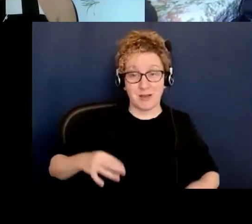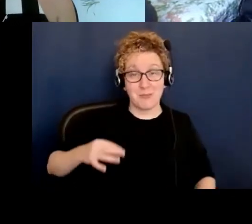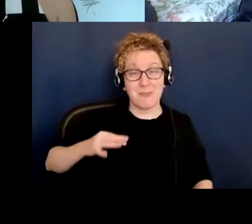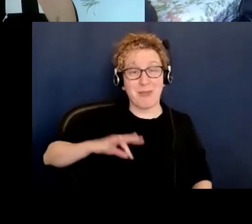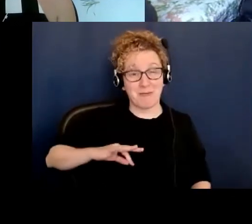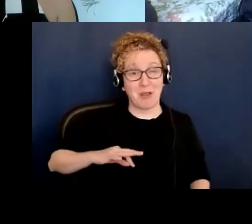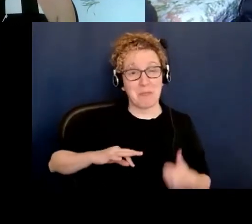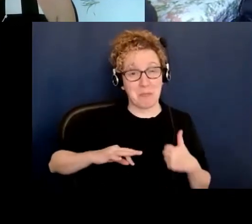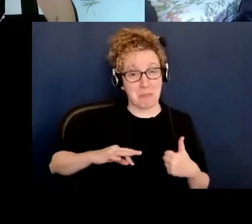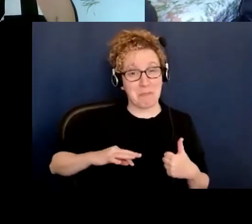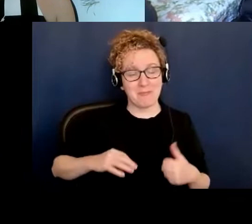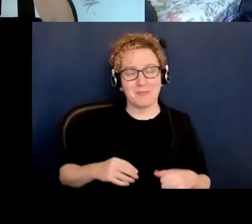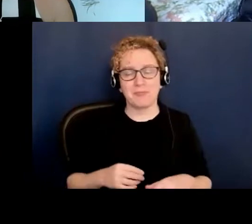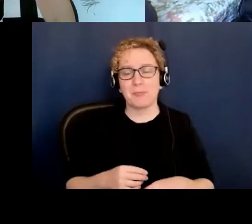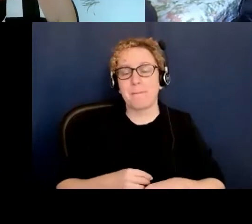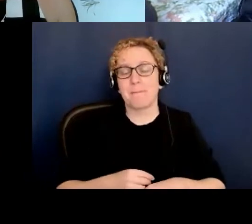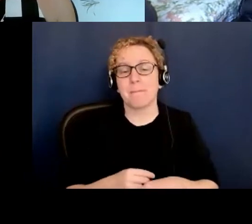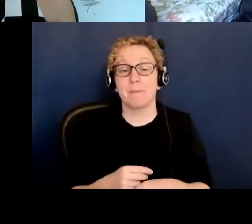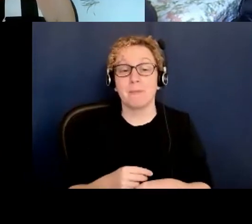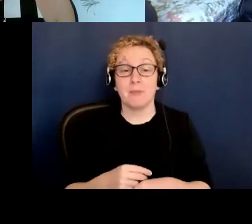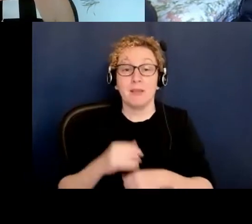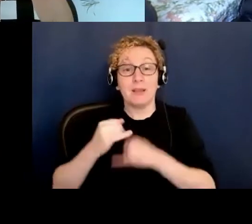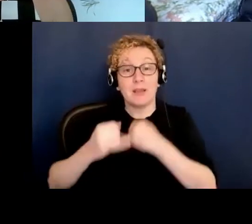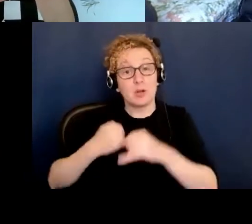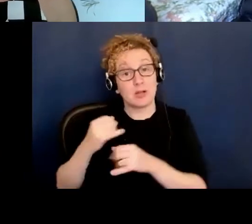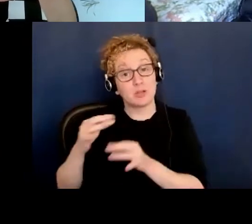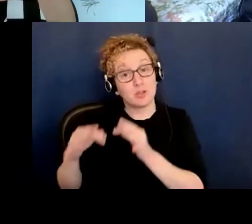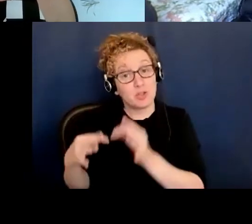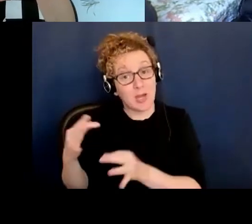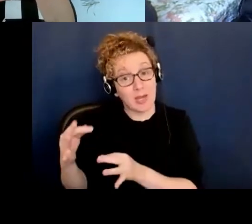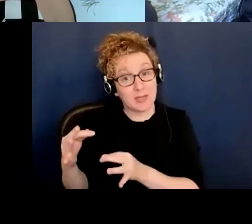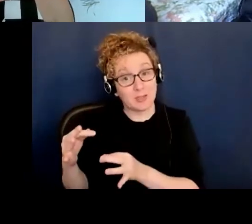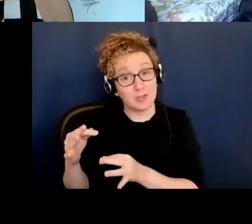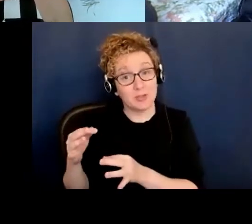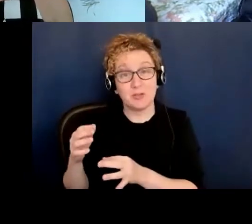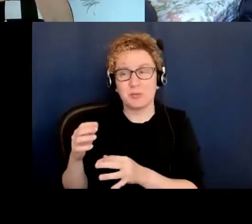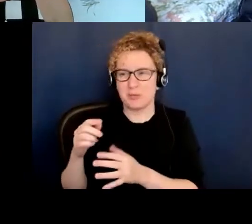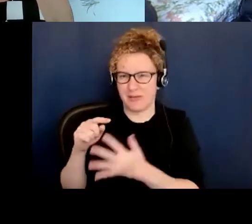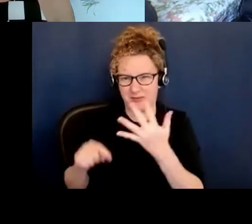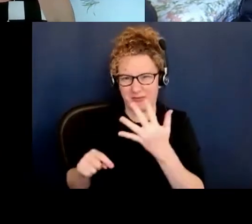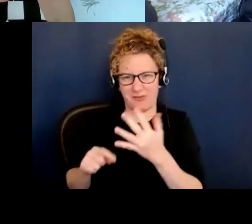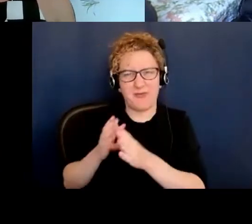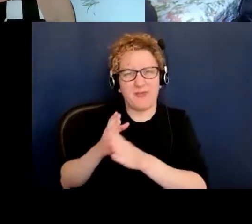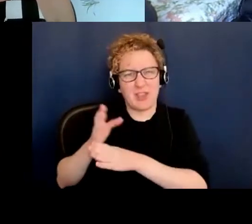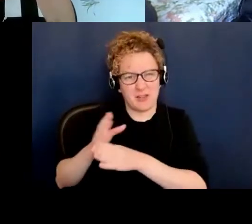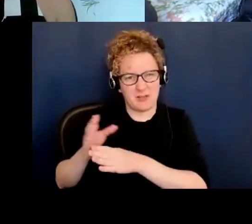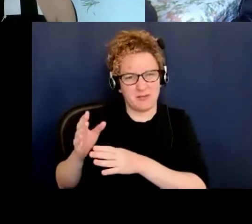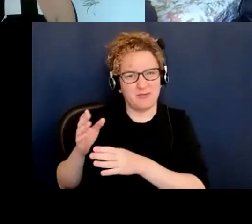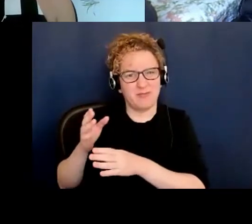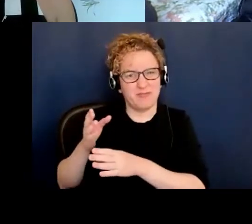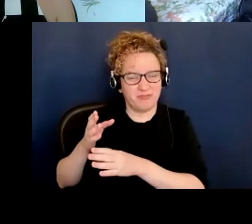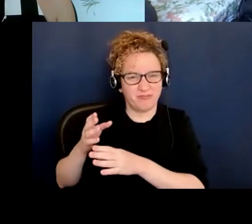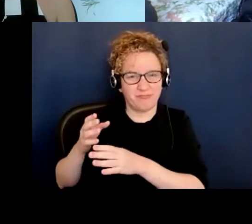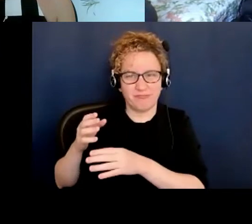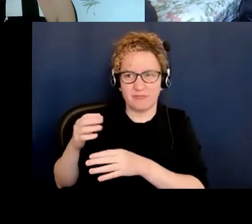of professionals who maybe are study abroad advisors, exchange program providers,